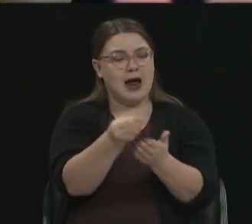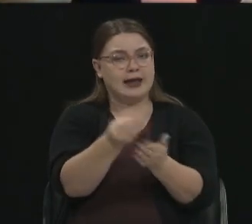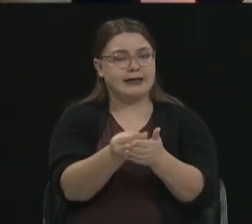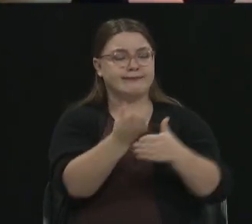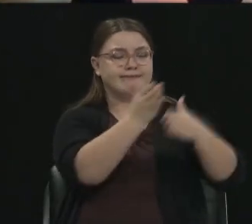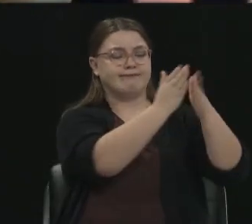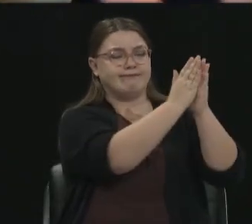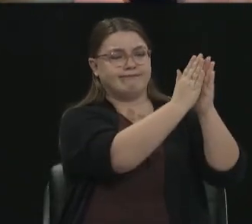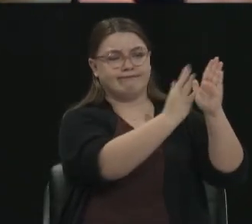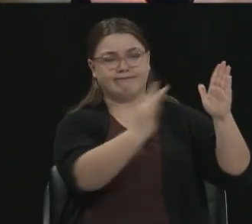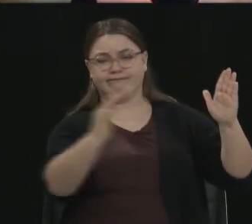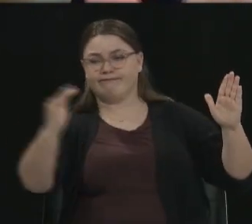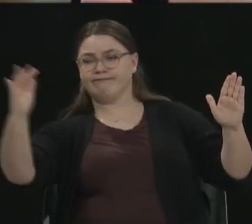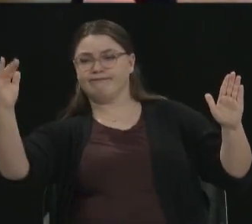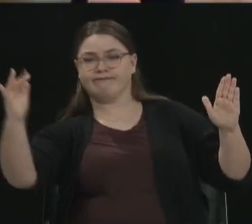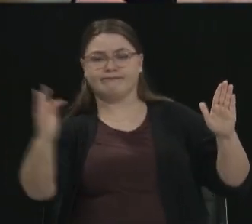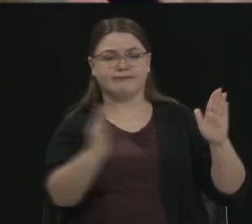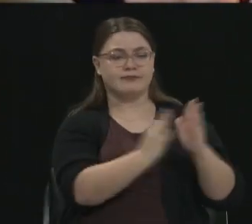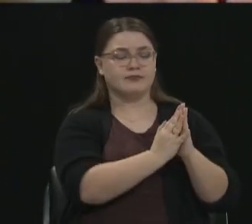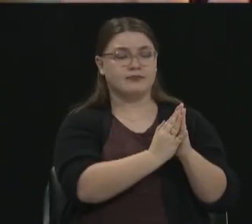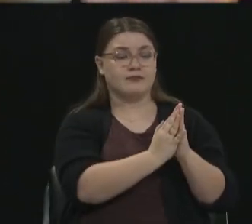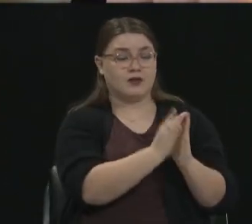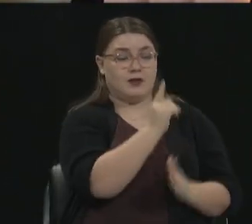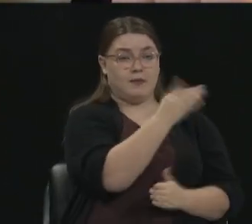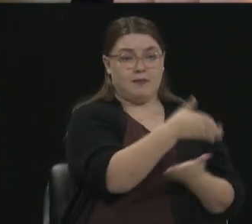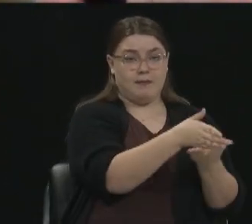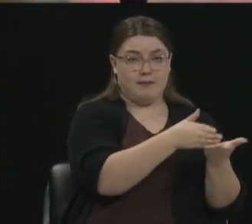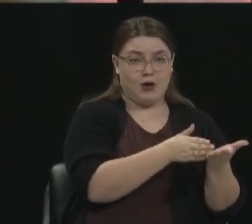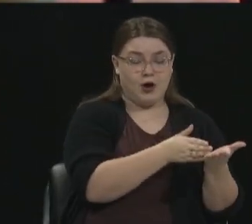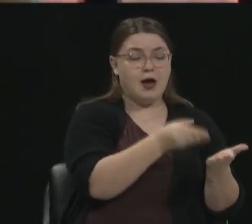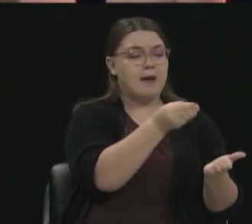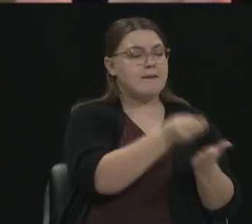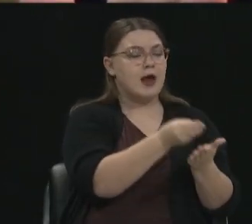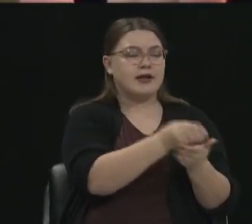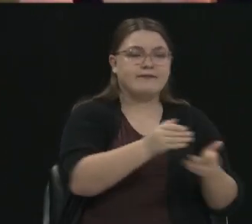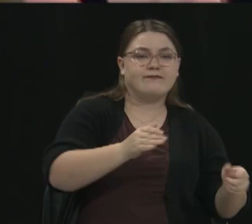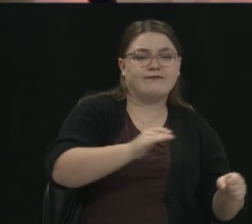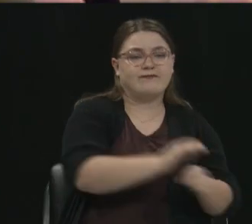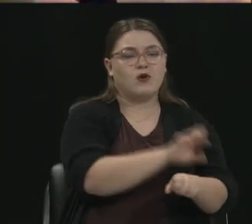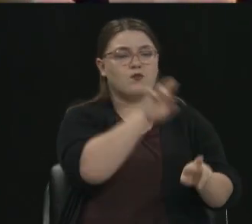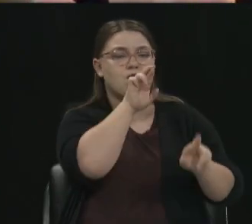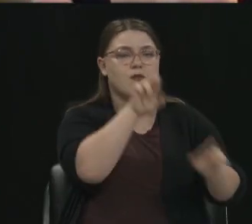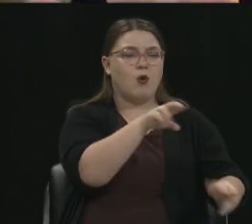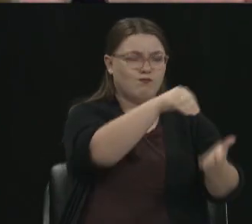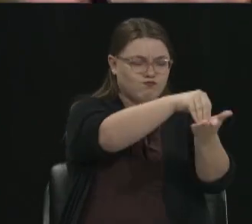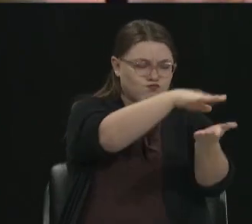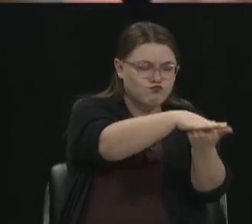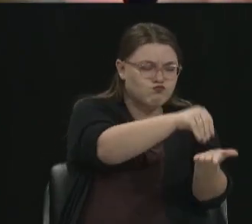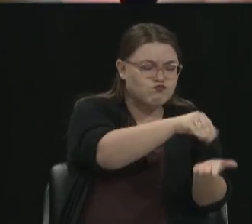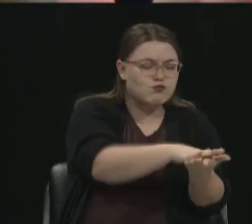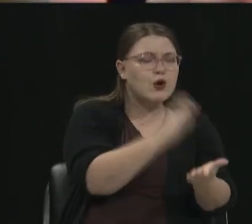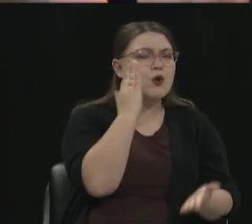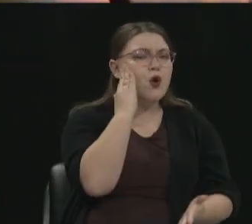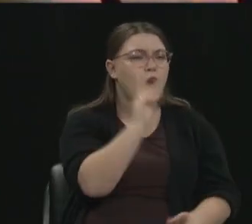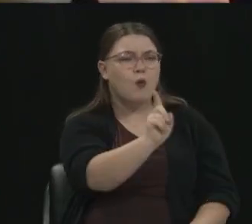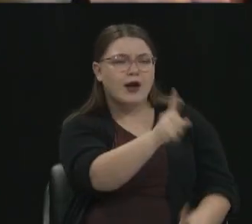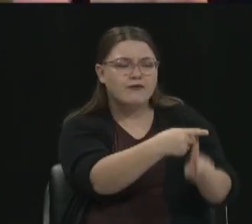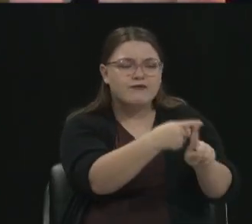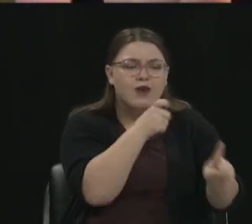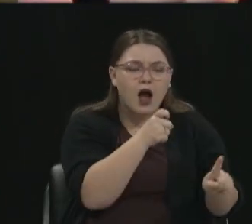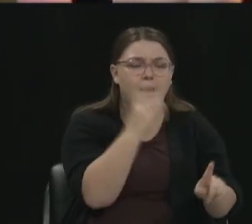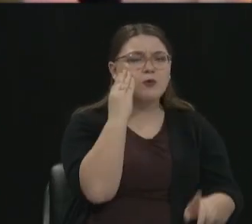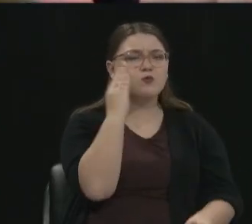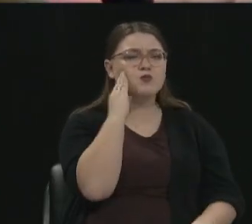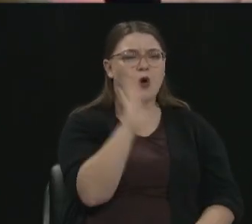So from one end is money that is fully reported. You know who's giving it. You know what they do for a living. You